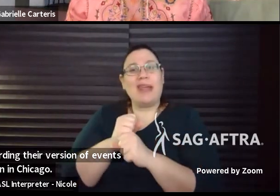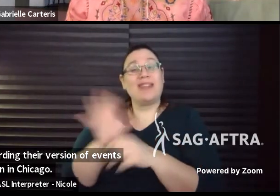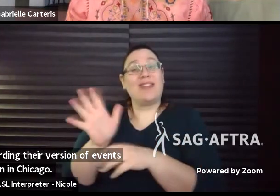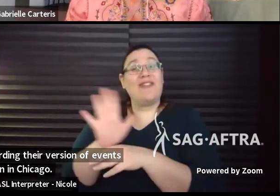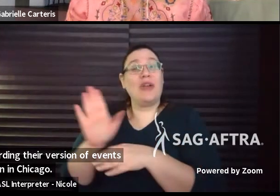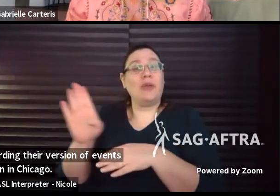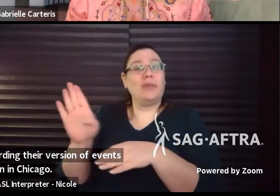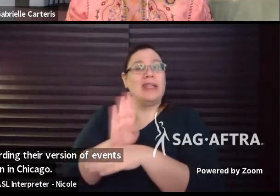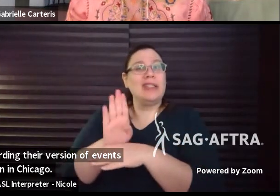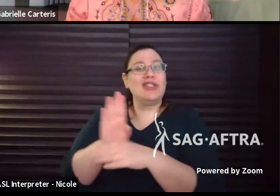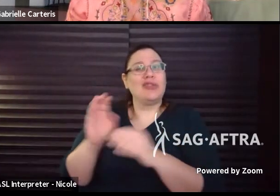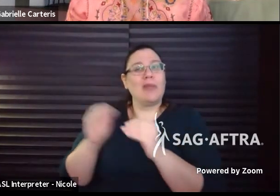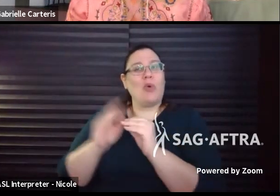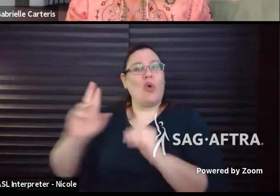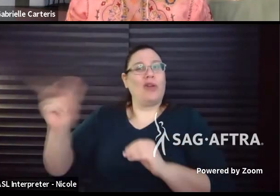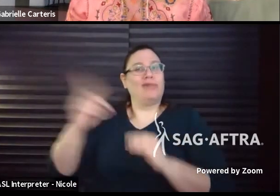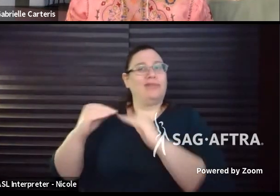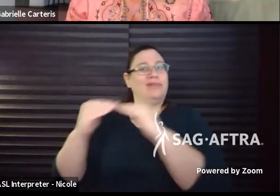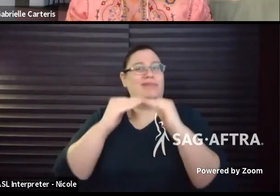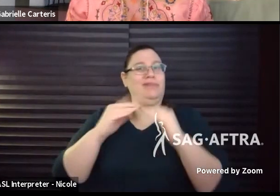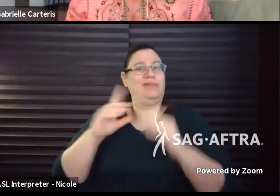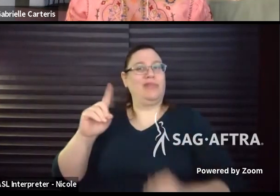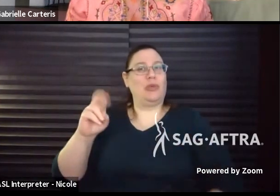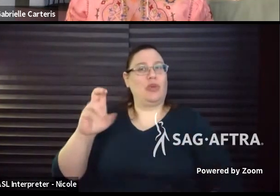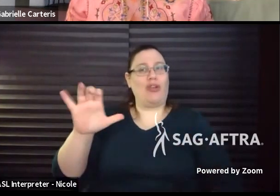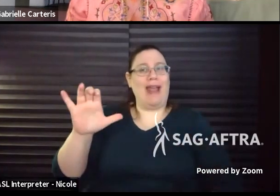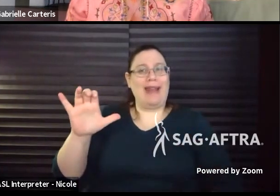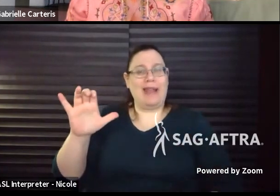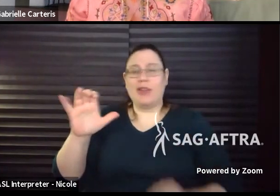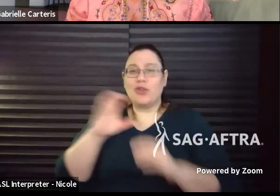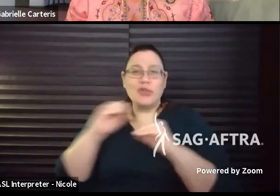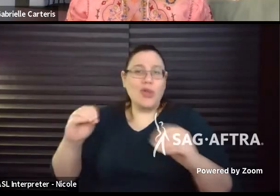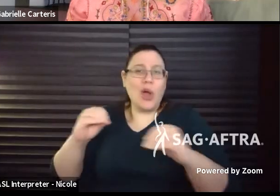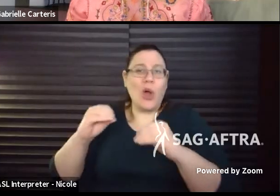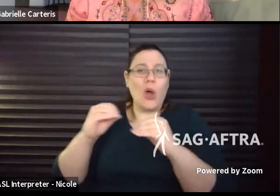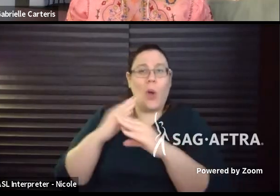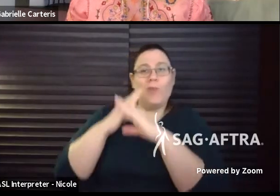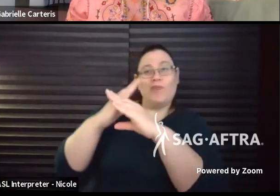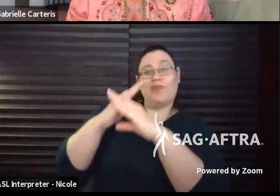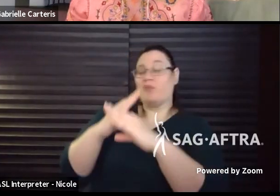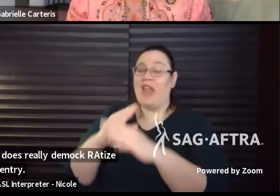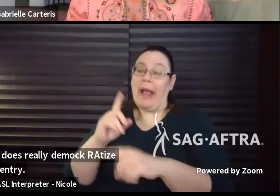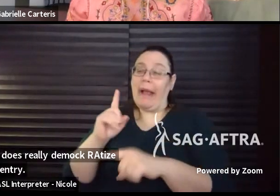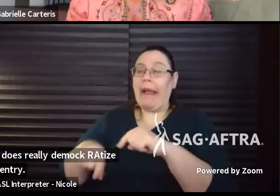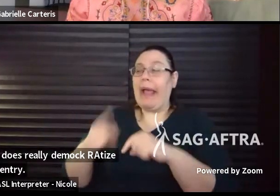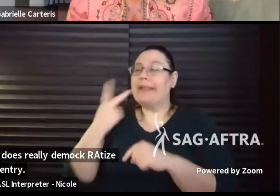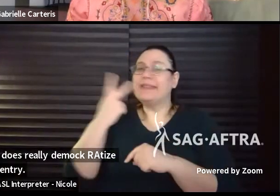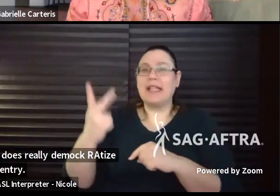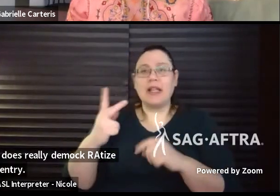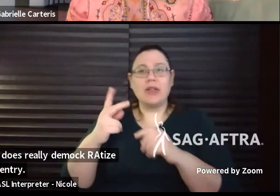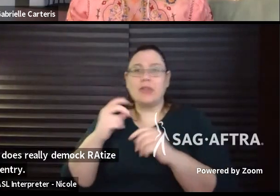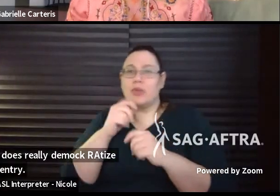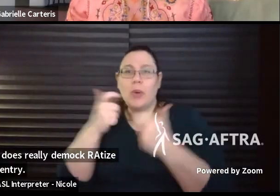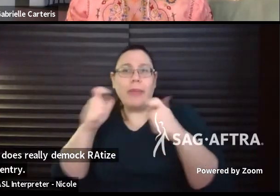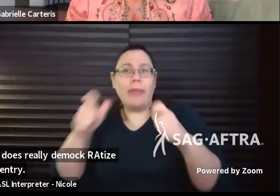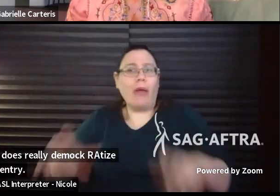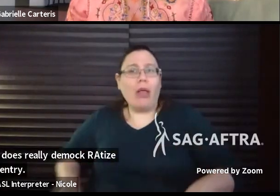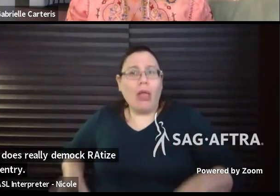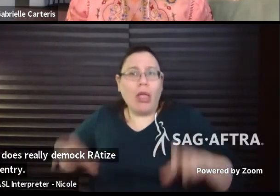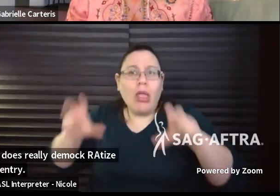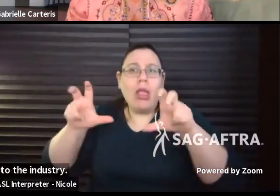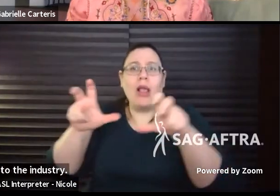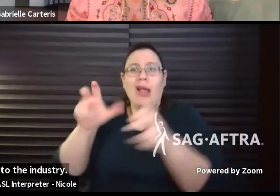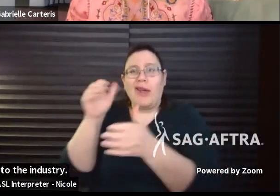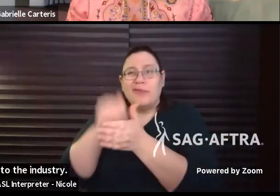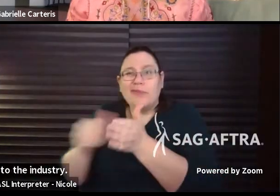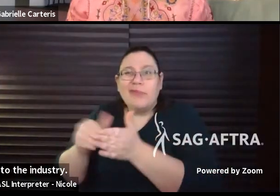a huge way, where there's just no barriers to entry, right? There's not that prohibitive cost of millions or hundreds of